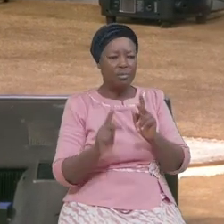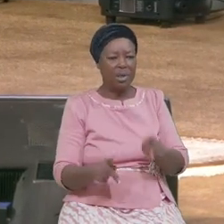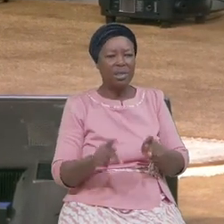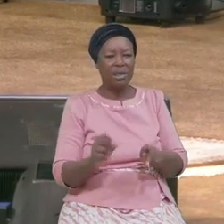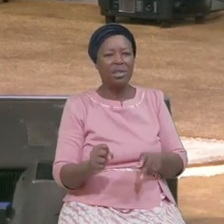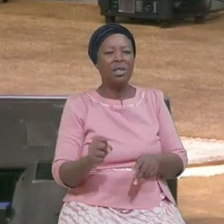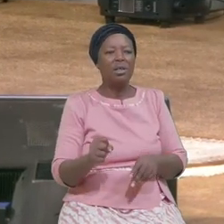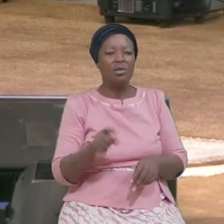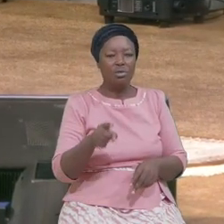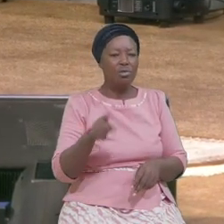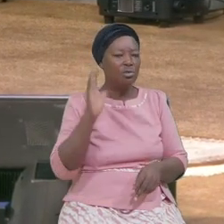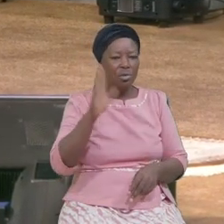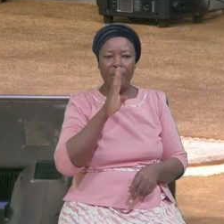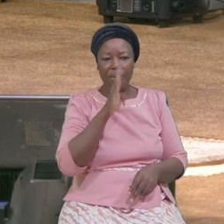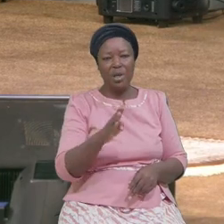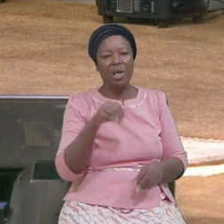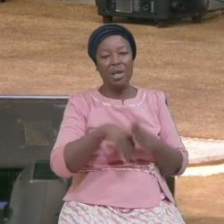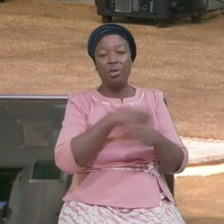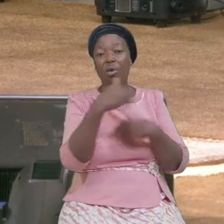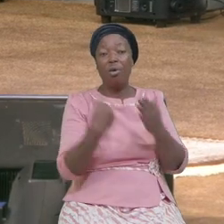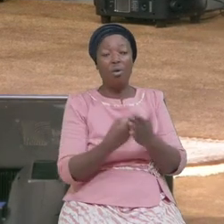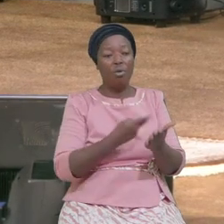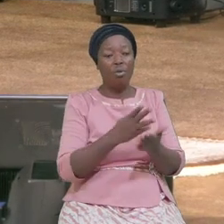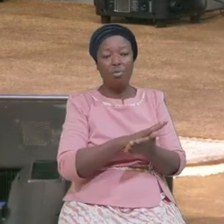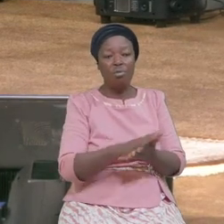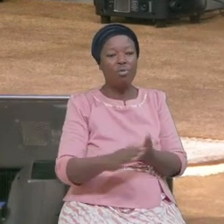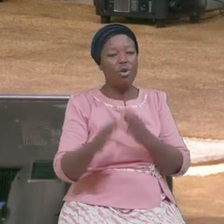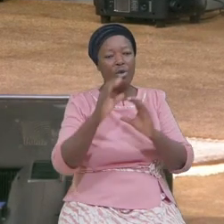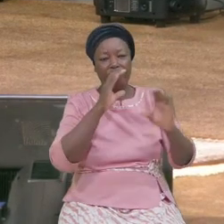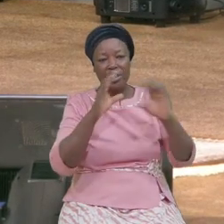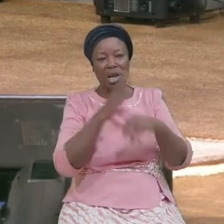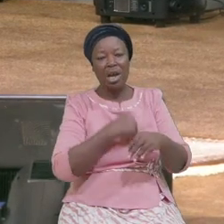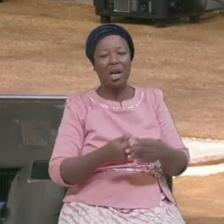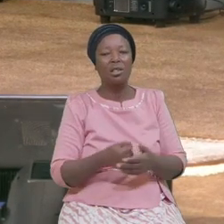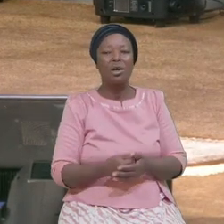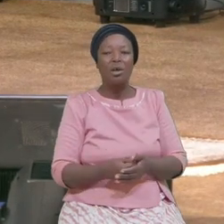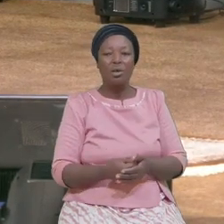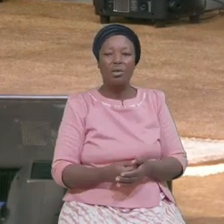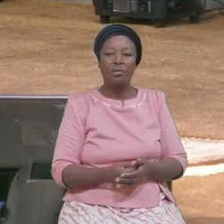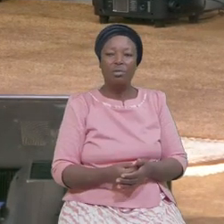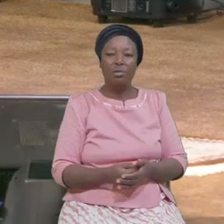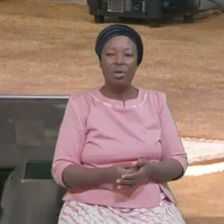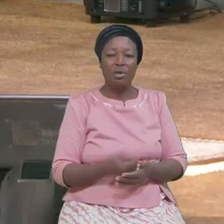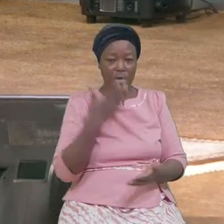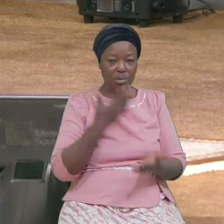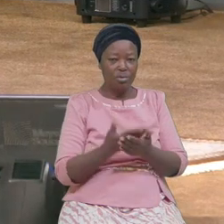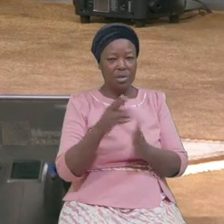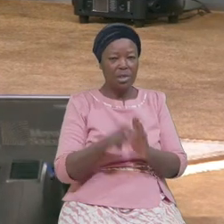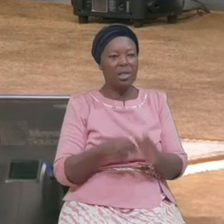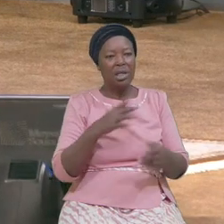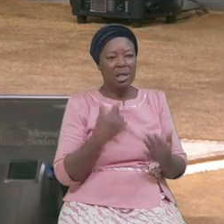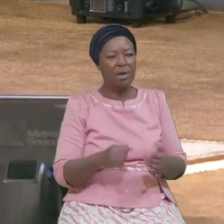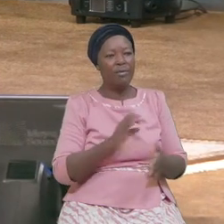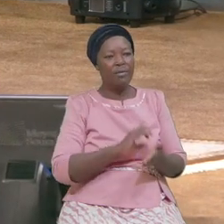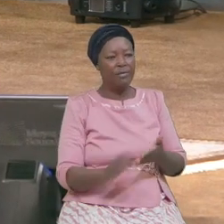to be in all holy conversation and godliness? And then in verse 12,